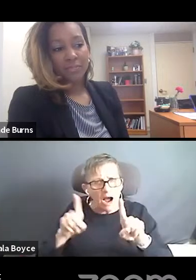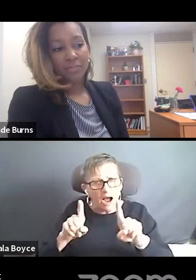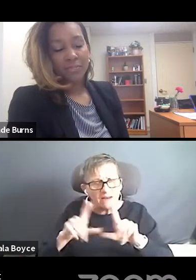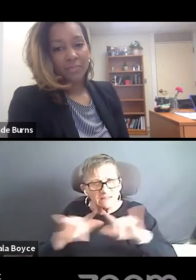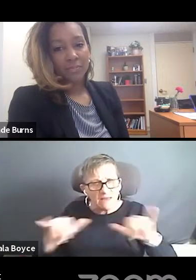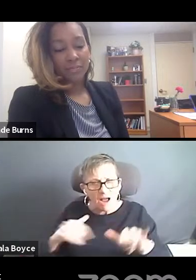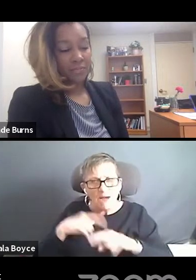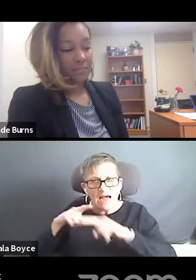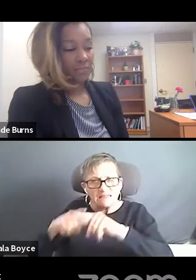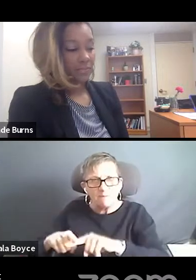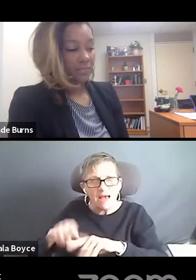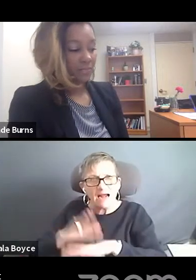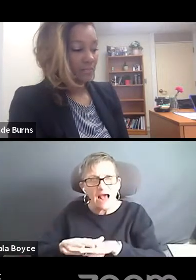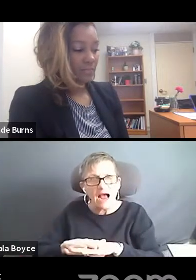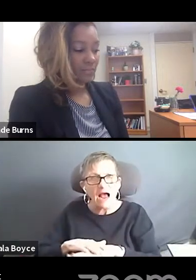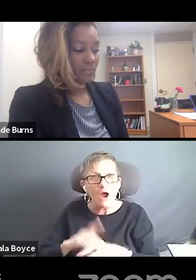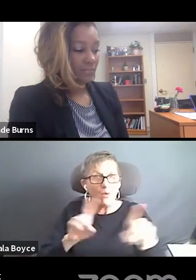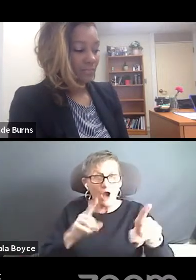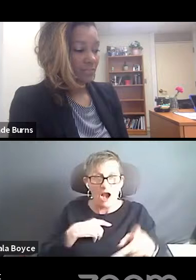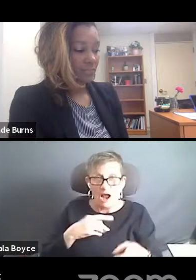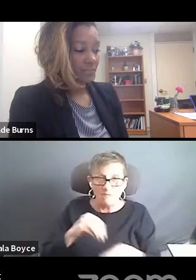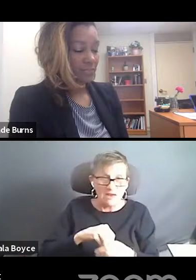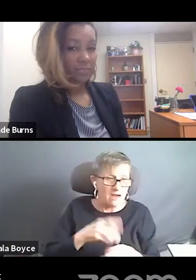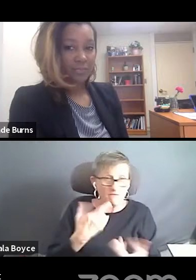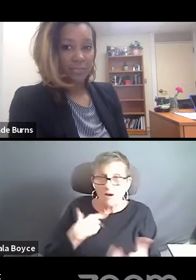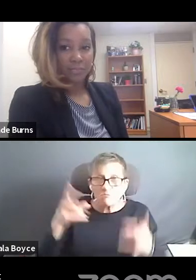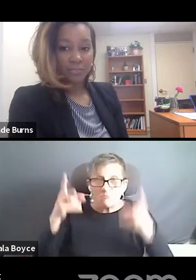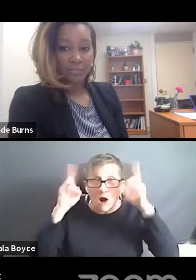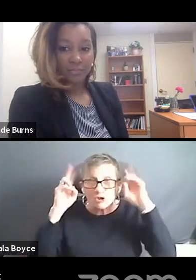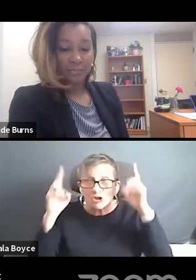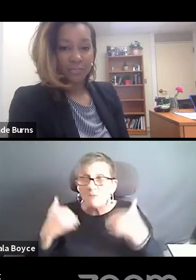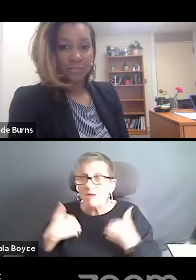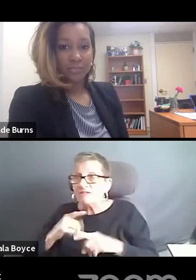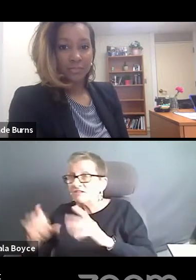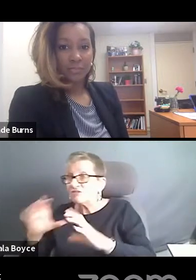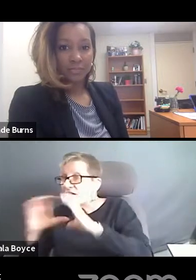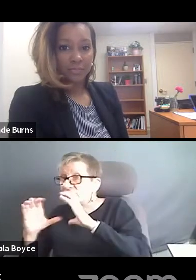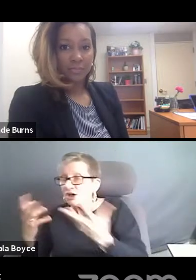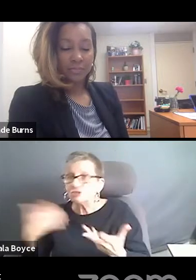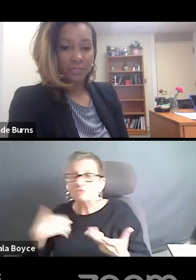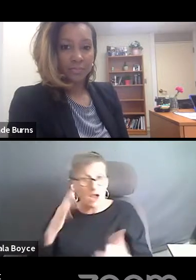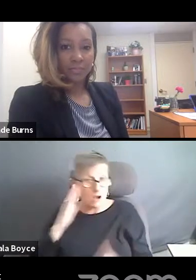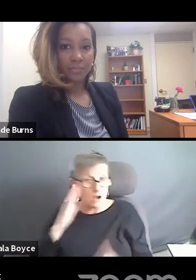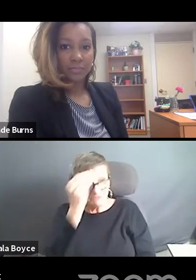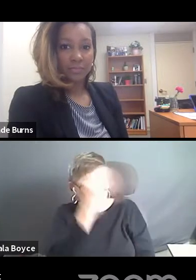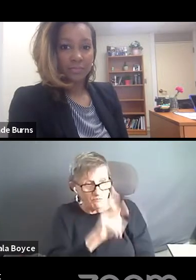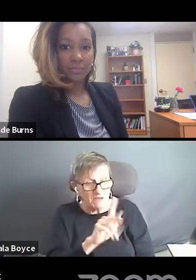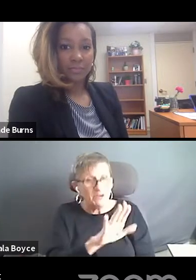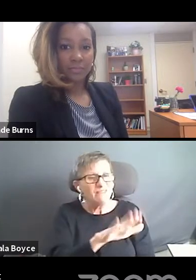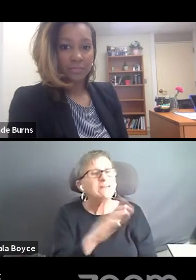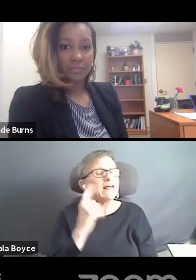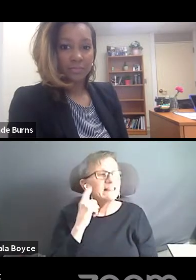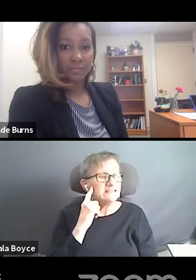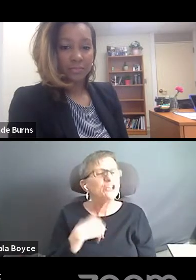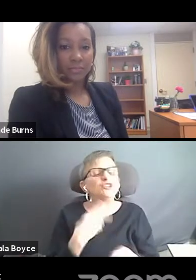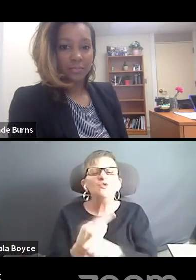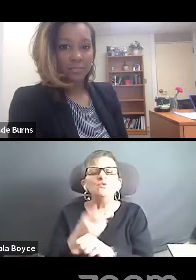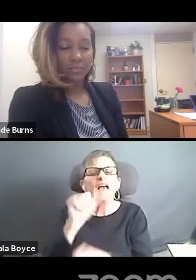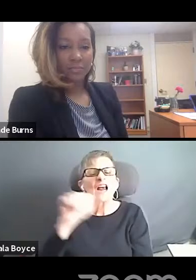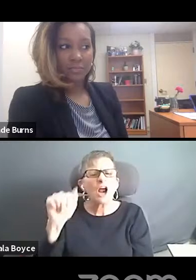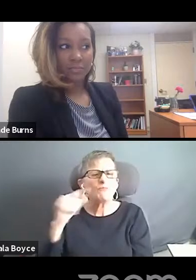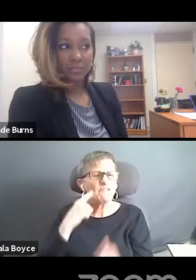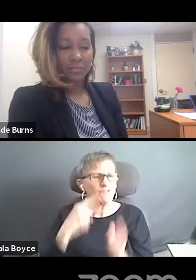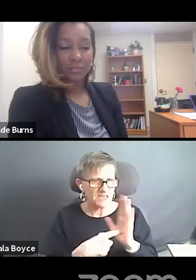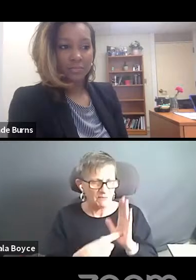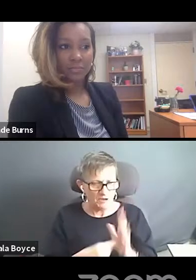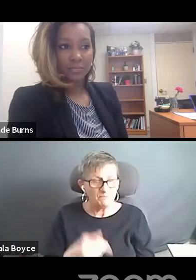on the setting I'm in, right? If it's in the barbershop, I might have a different conversation. But I tell people, listen, let's just use Ann Arbor right now.